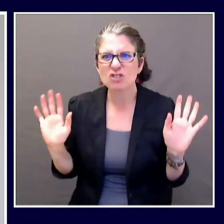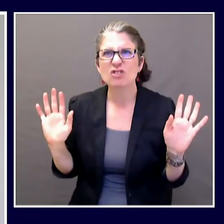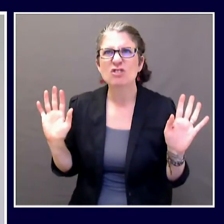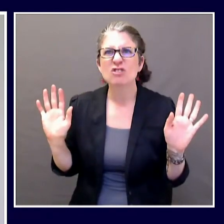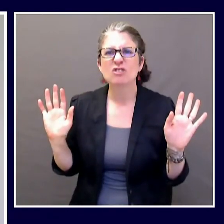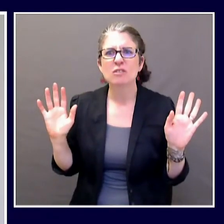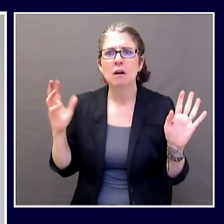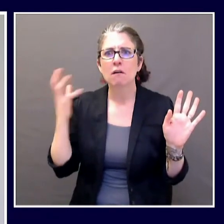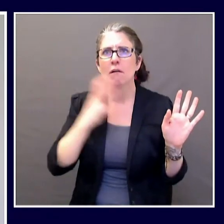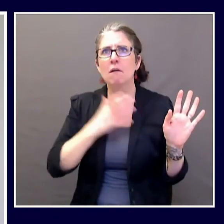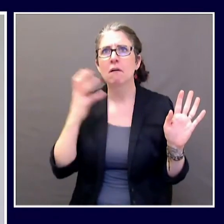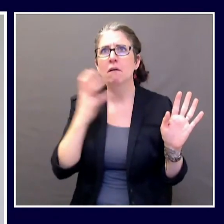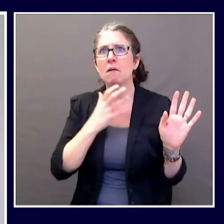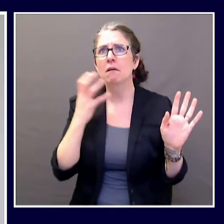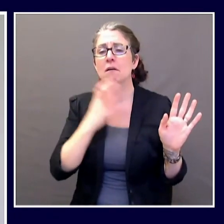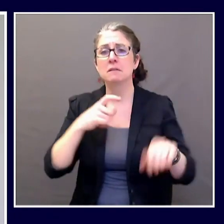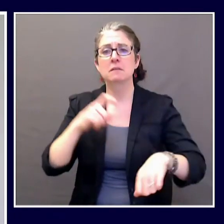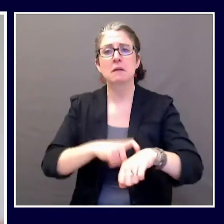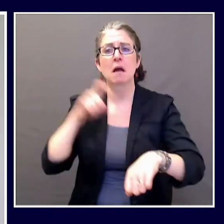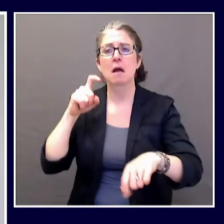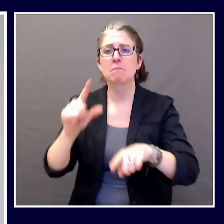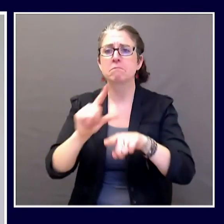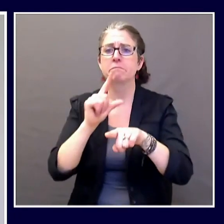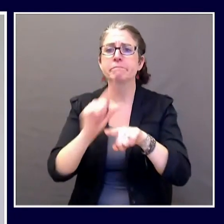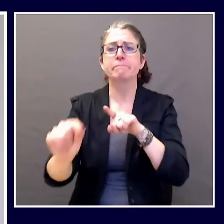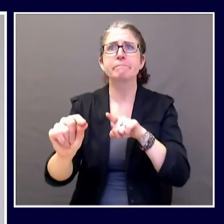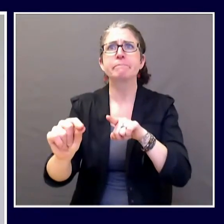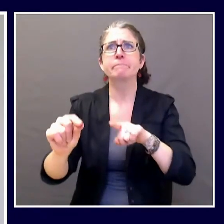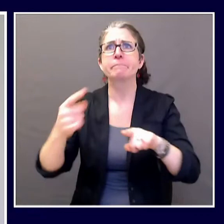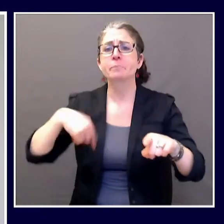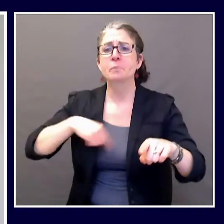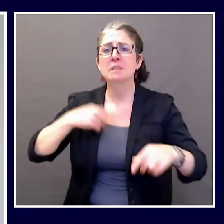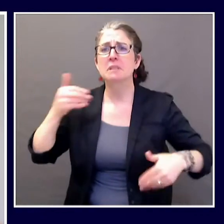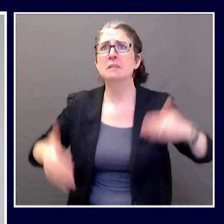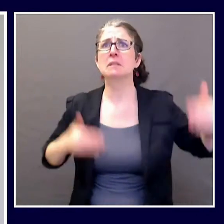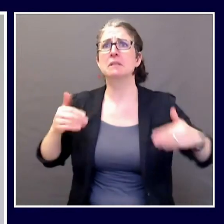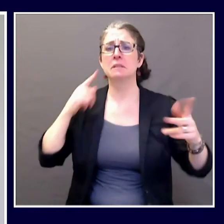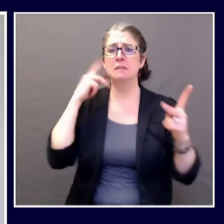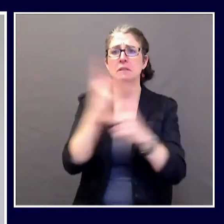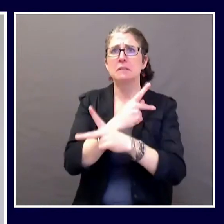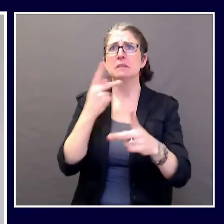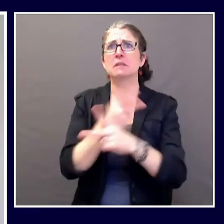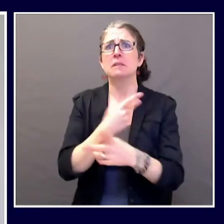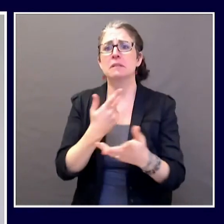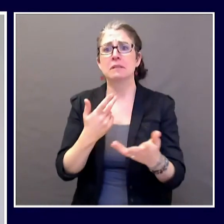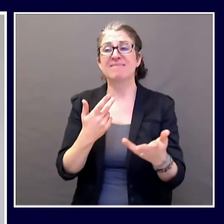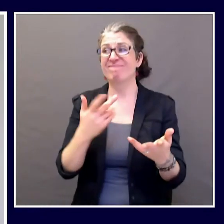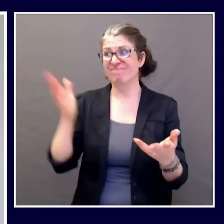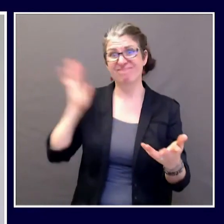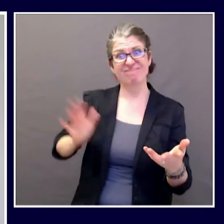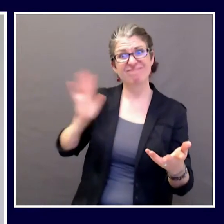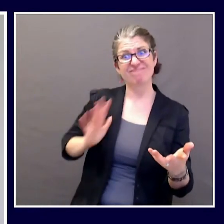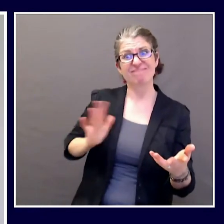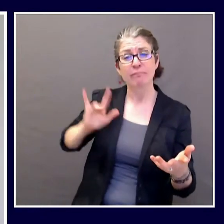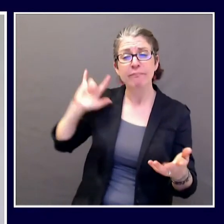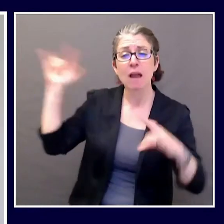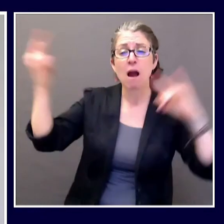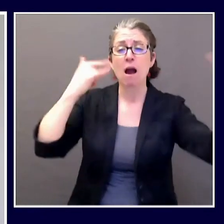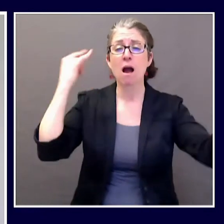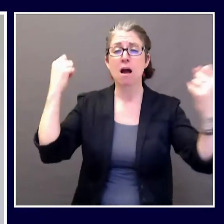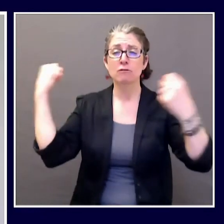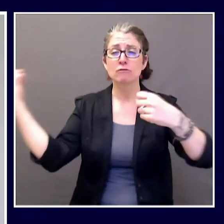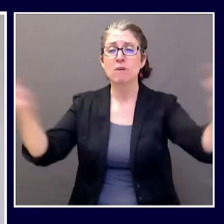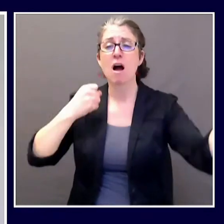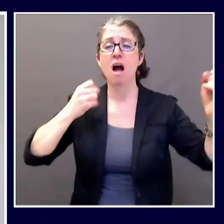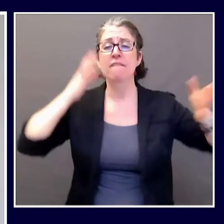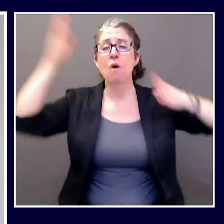physically as well as metaphorically. So much of our lives, whether it's work meetings, conferences, parties,